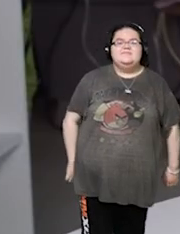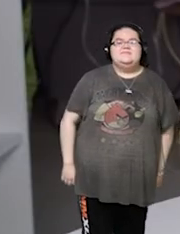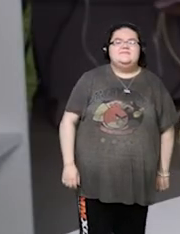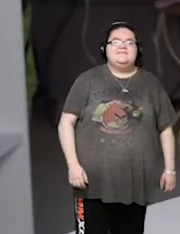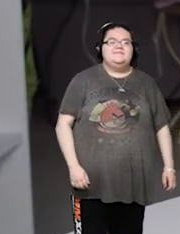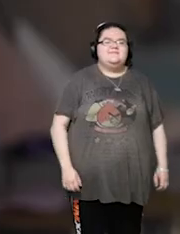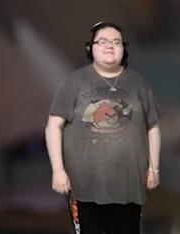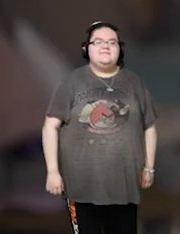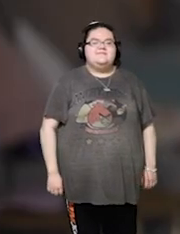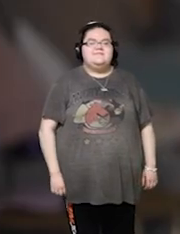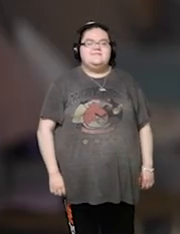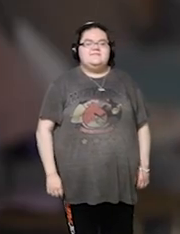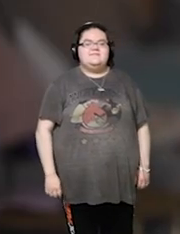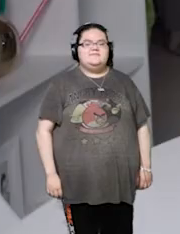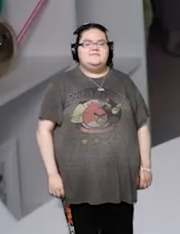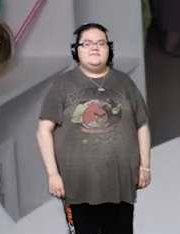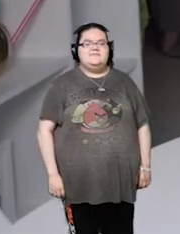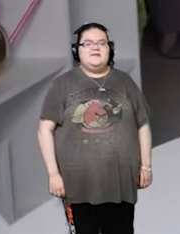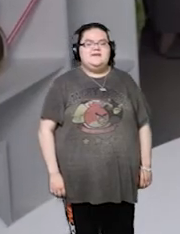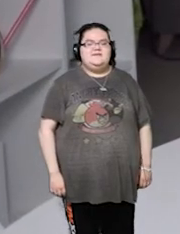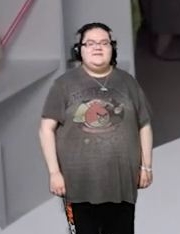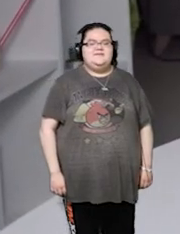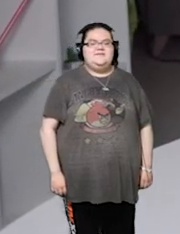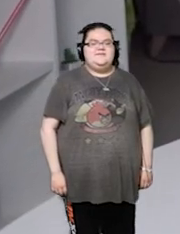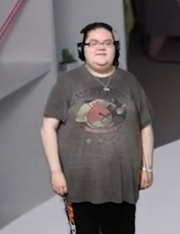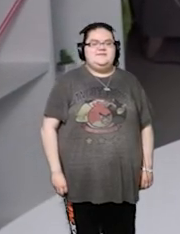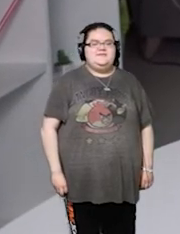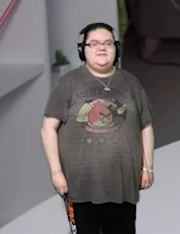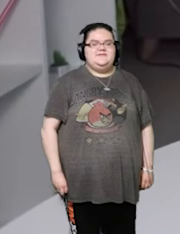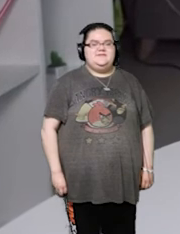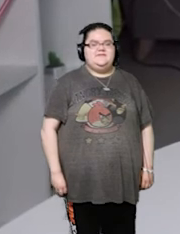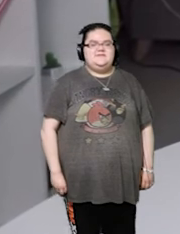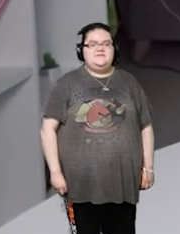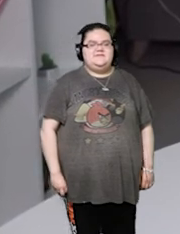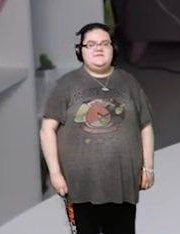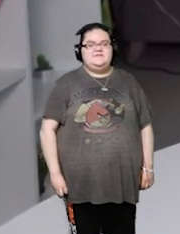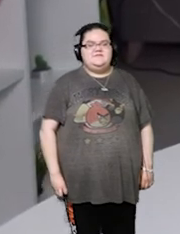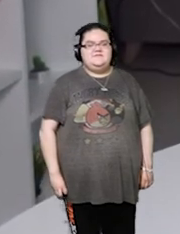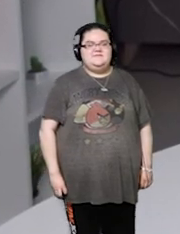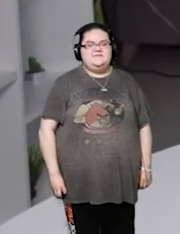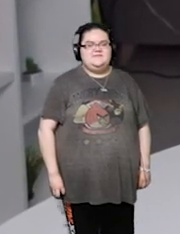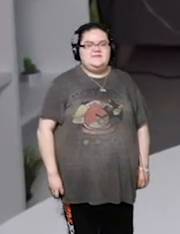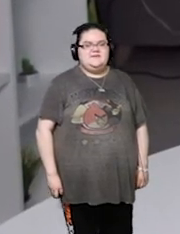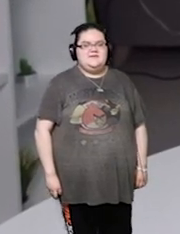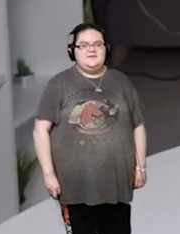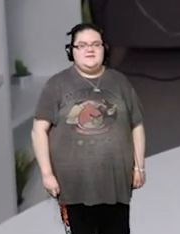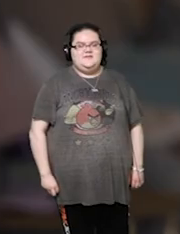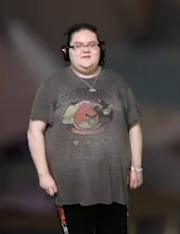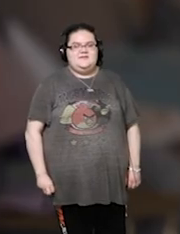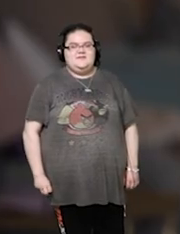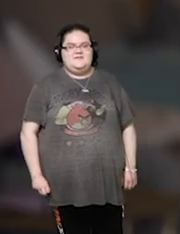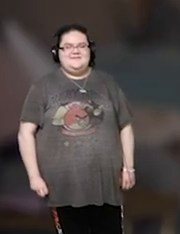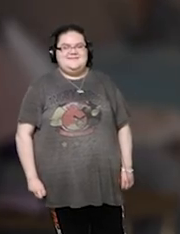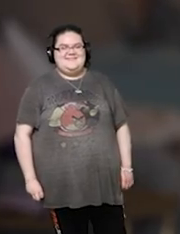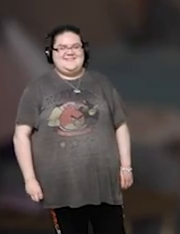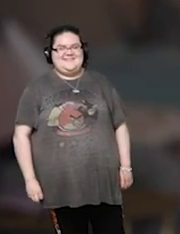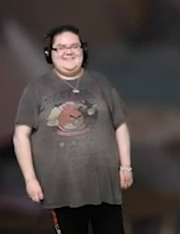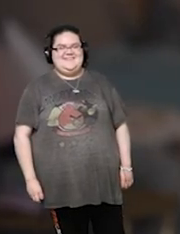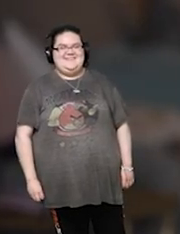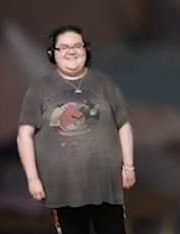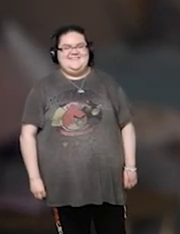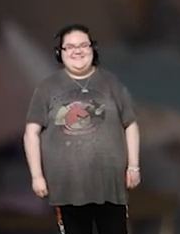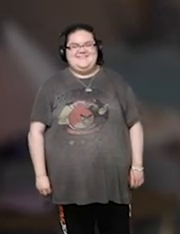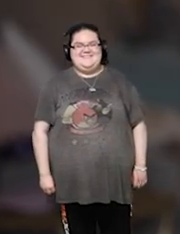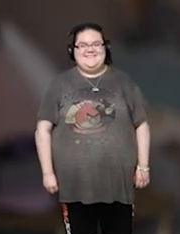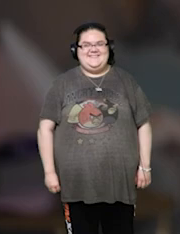know? That brand, whatever it's called. Yeah, different, smooth, rubs in easy. This is like sun cream. This is just that it's in there. It's already been swallowed up by my skin. It